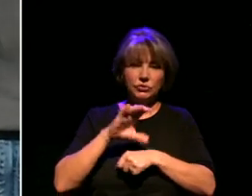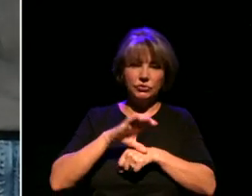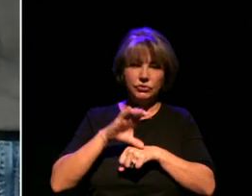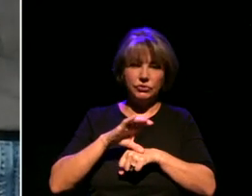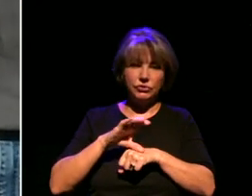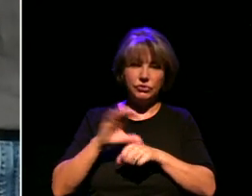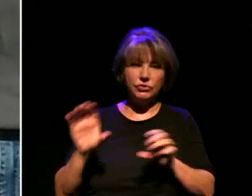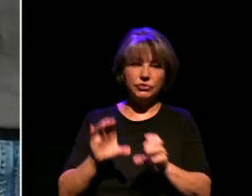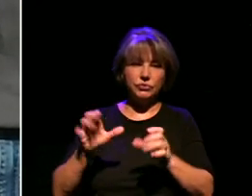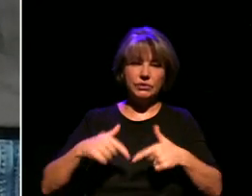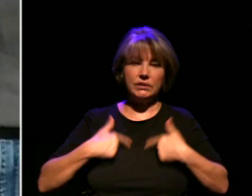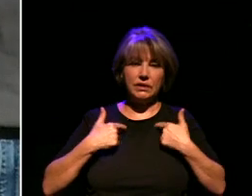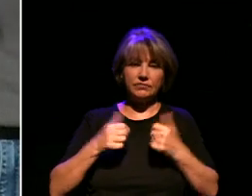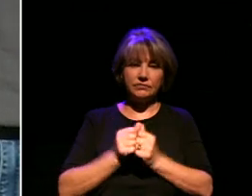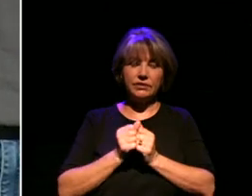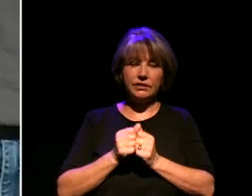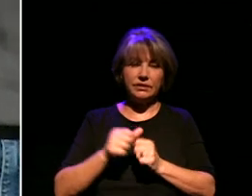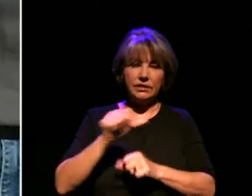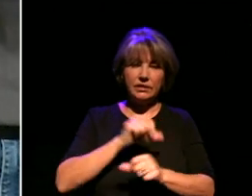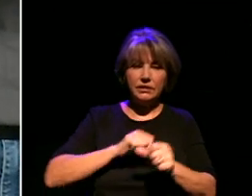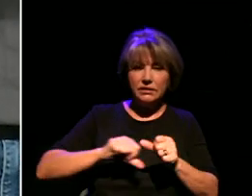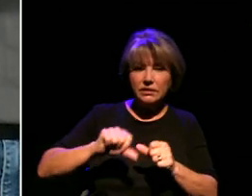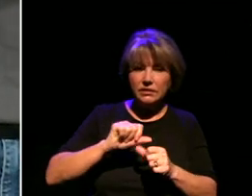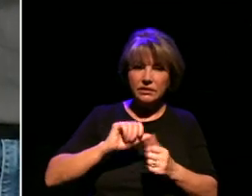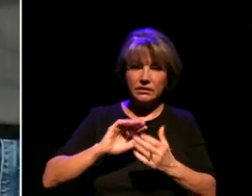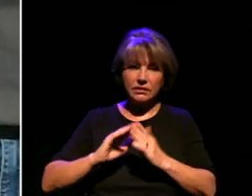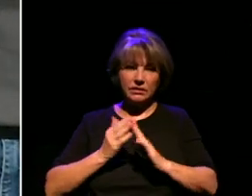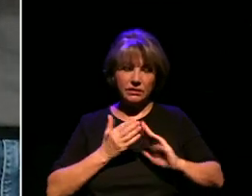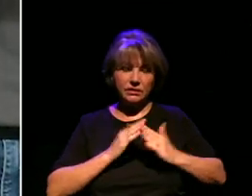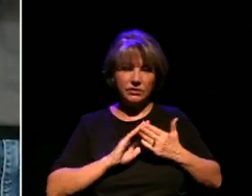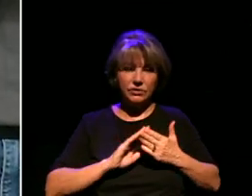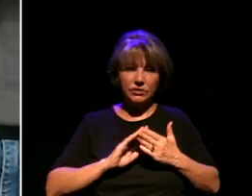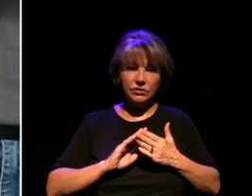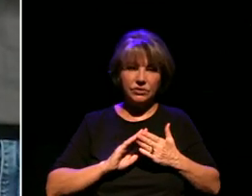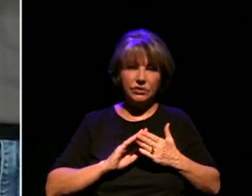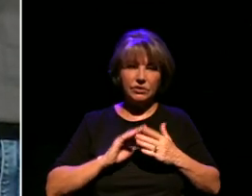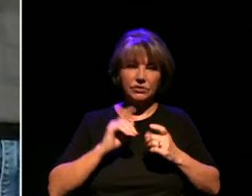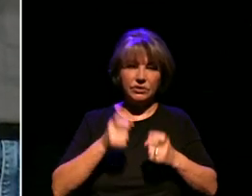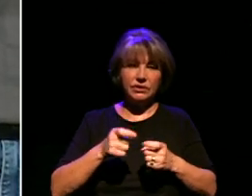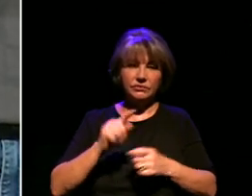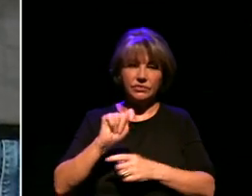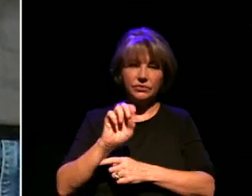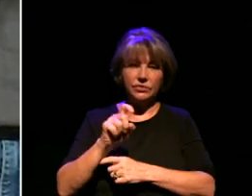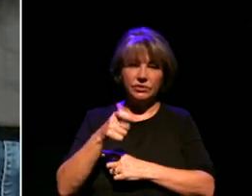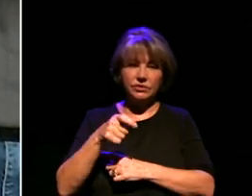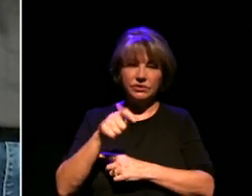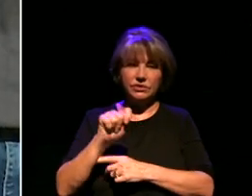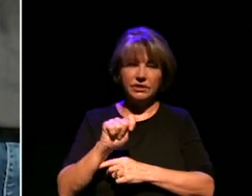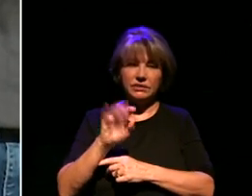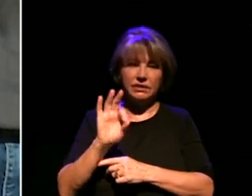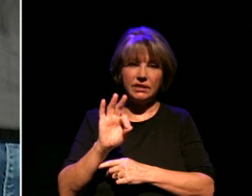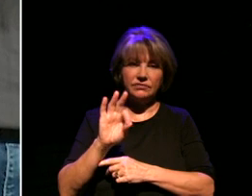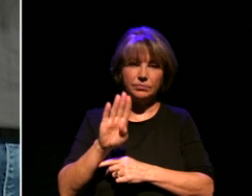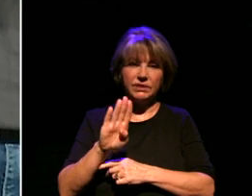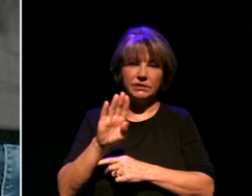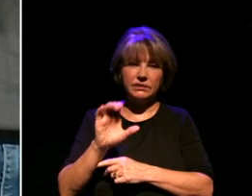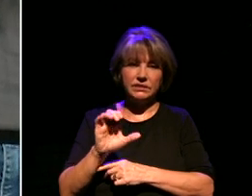community with. Here at FBC, you can give through text by texting FBC to